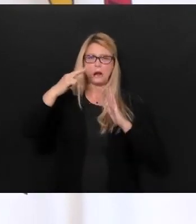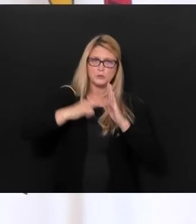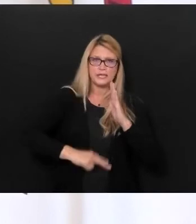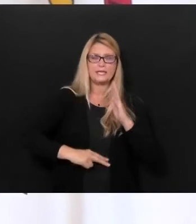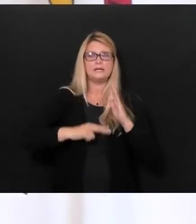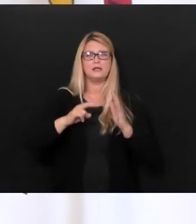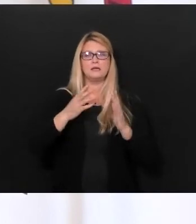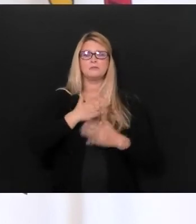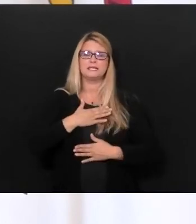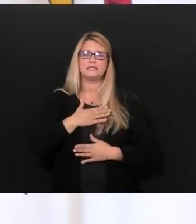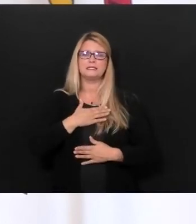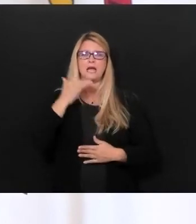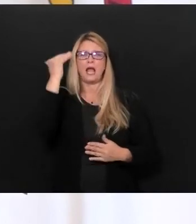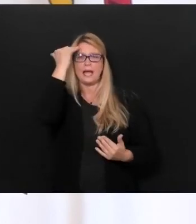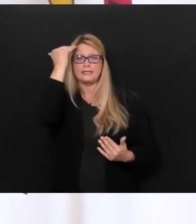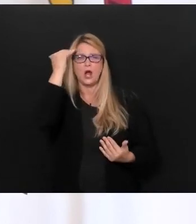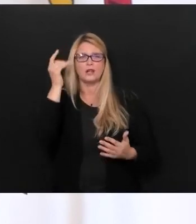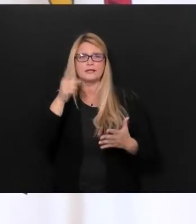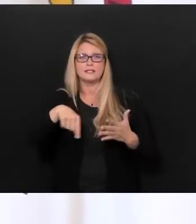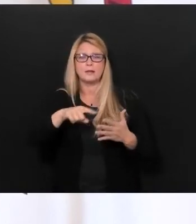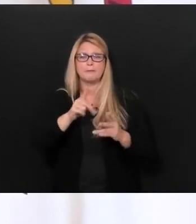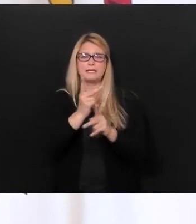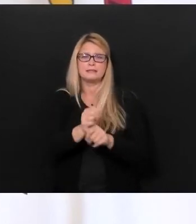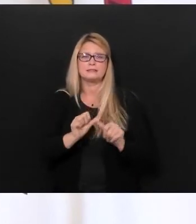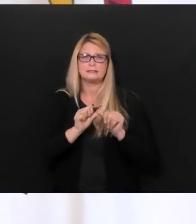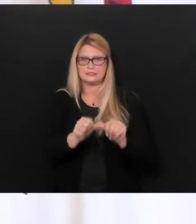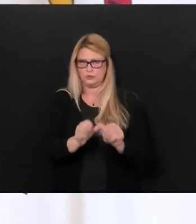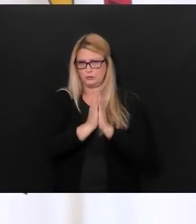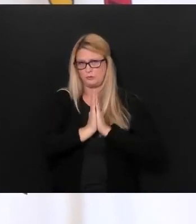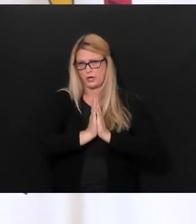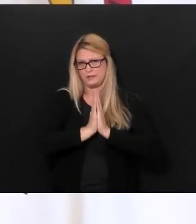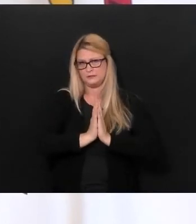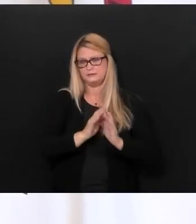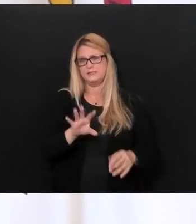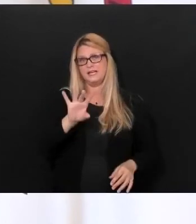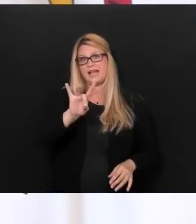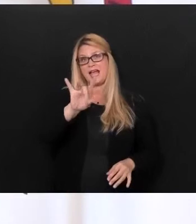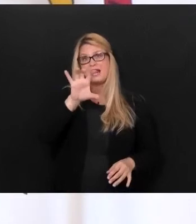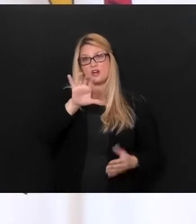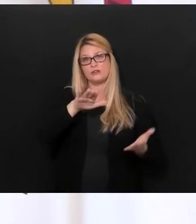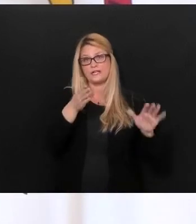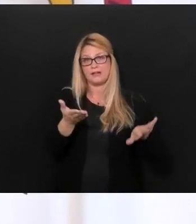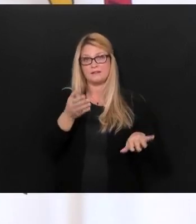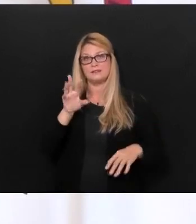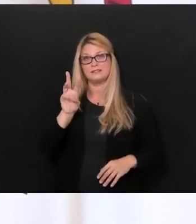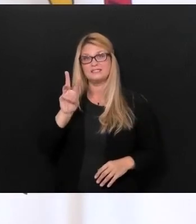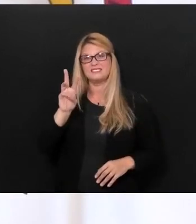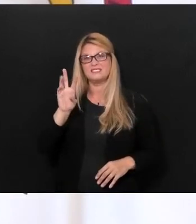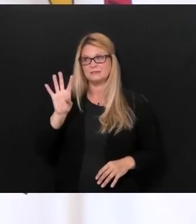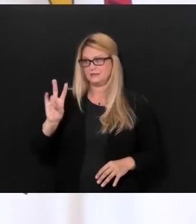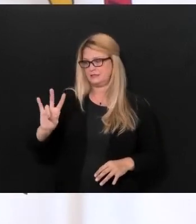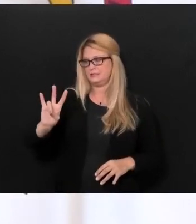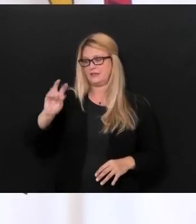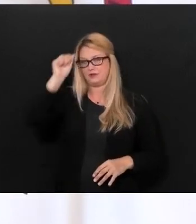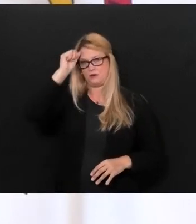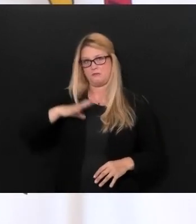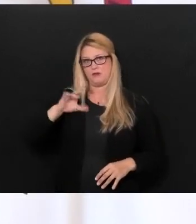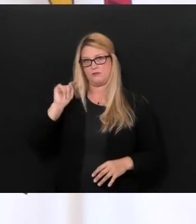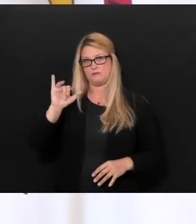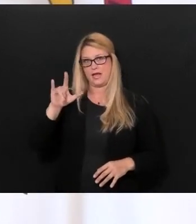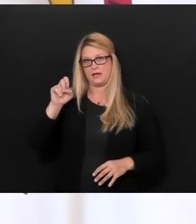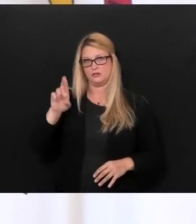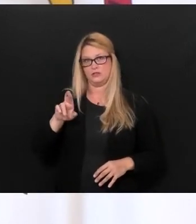please acknowledge and keep them in your thoughts and prayers. The 800th death, a 67-year-old male from Tyler County.